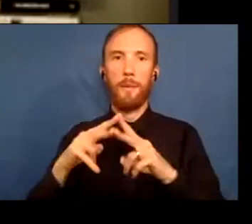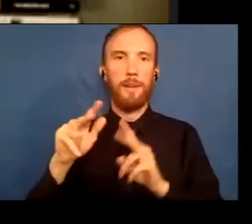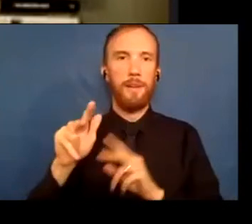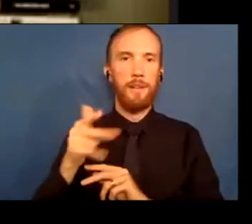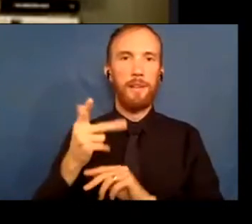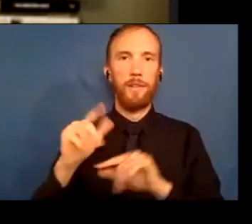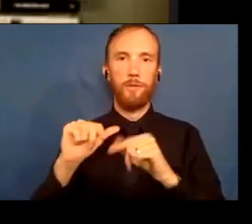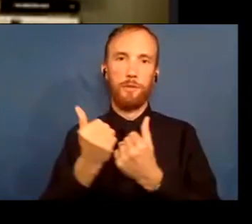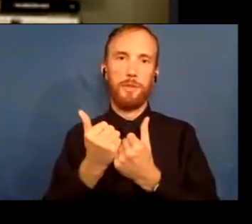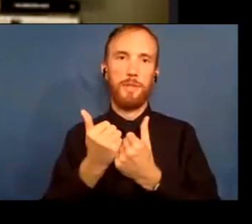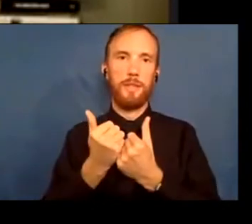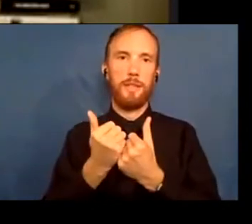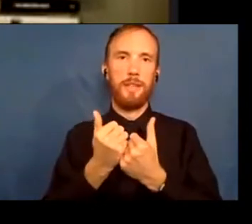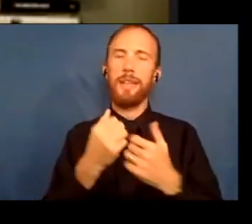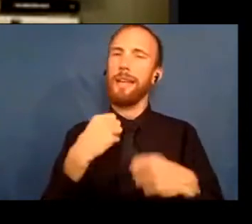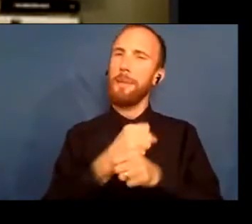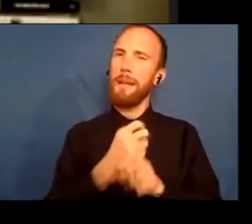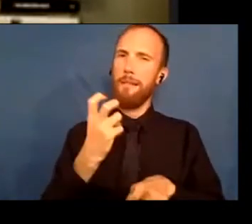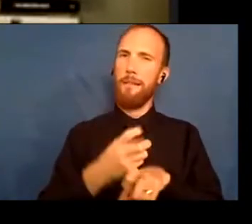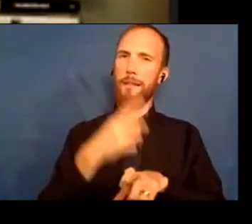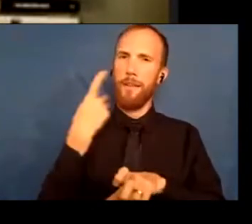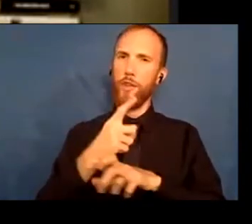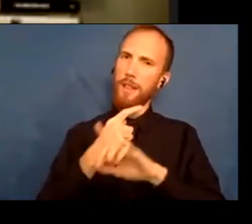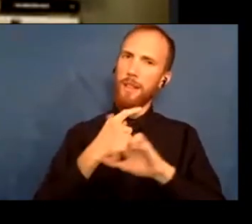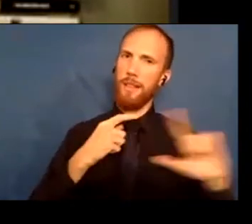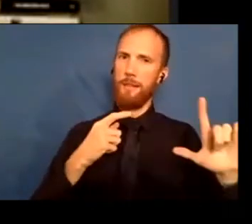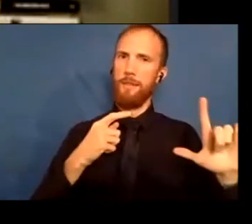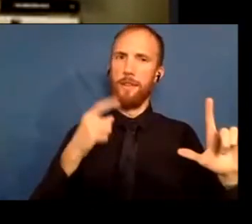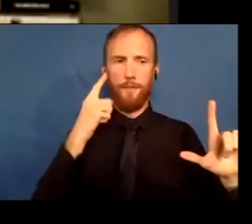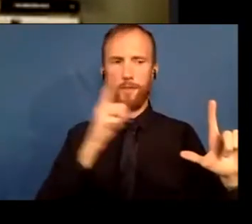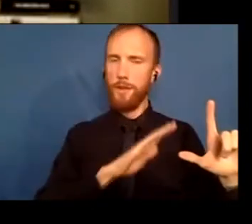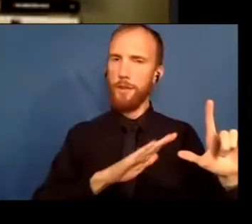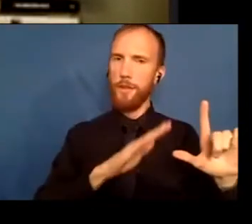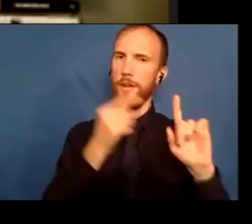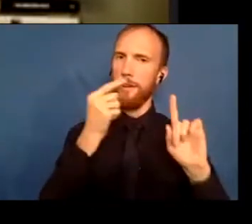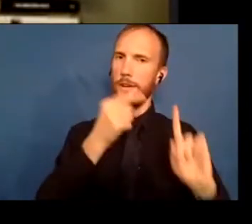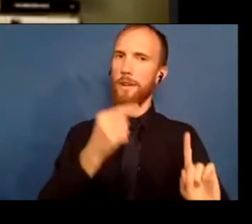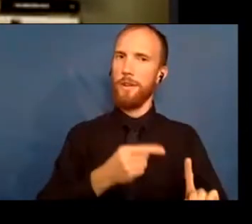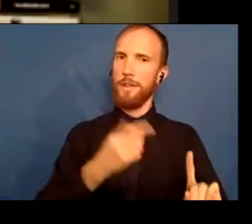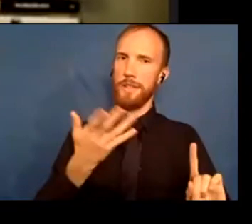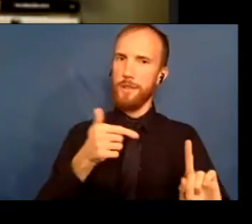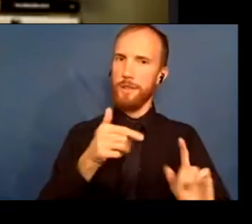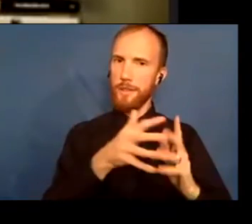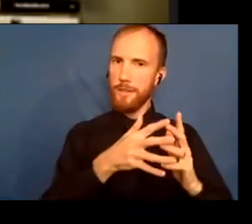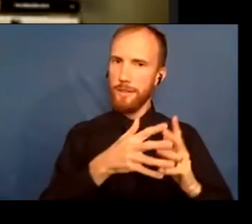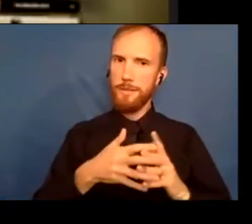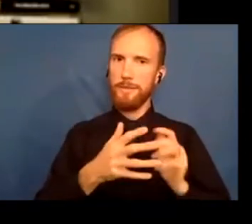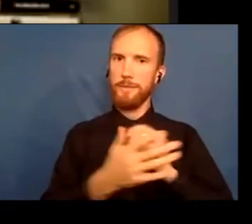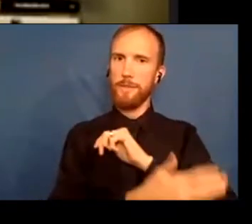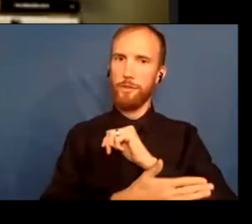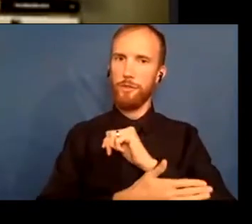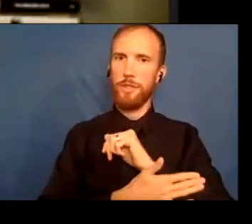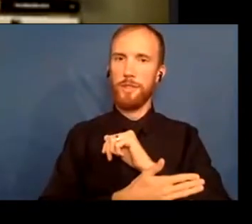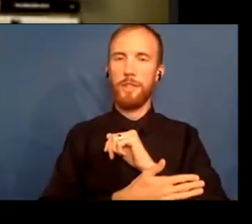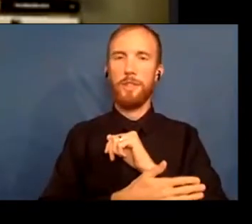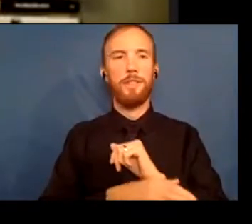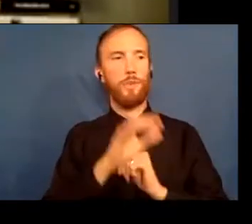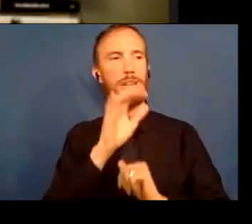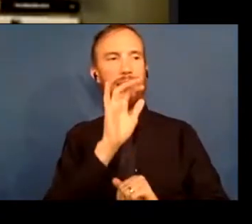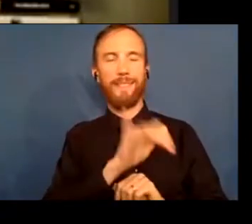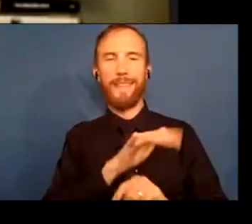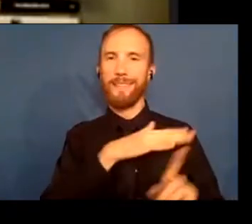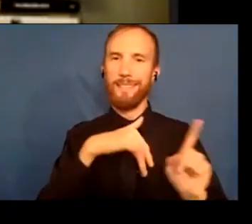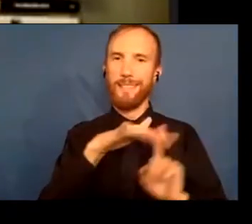in these countries. So it's in that context of the structural weakness of the left,